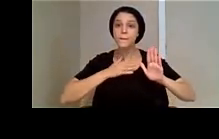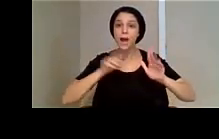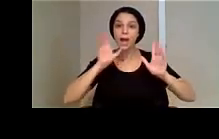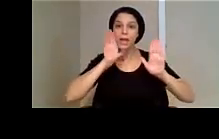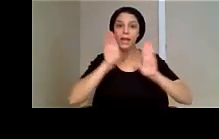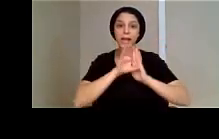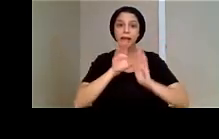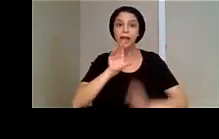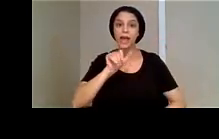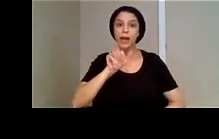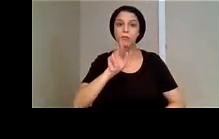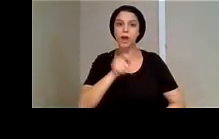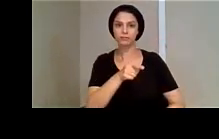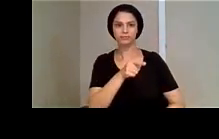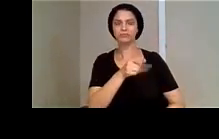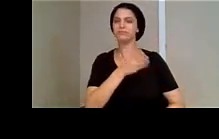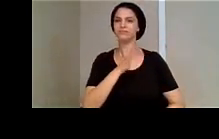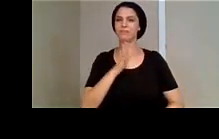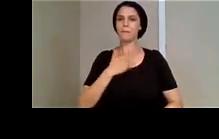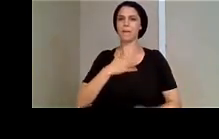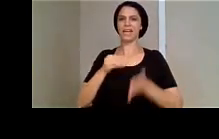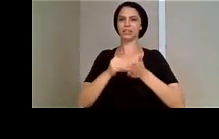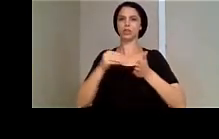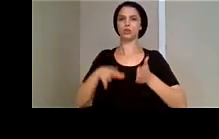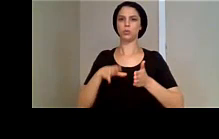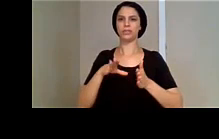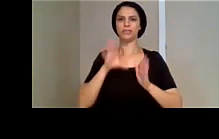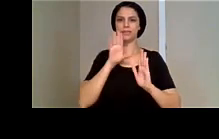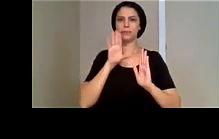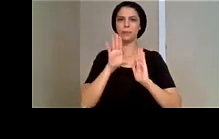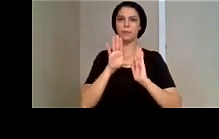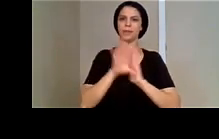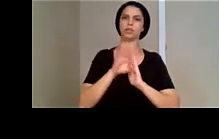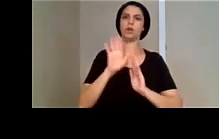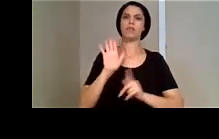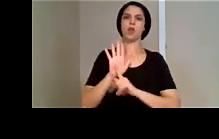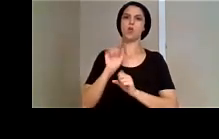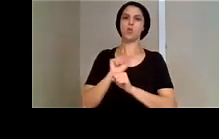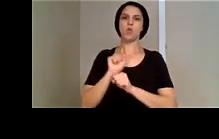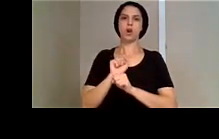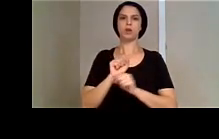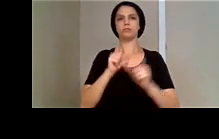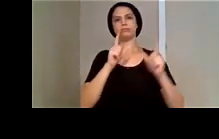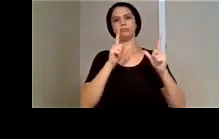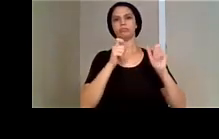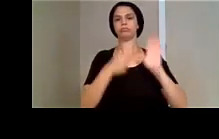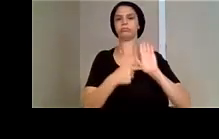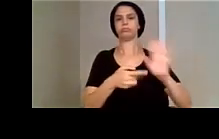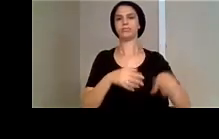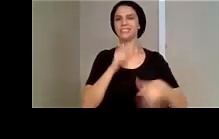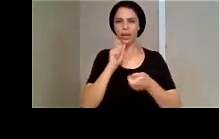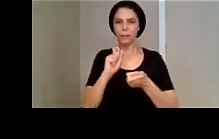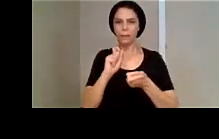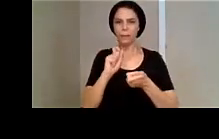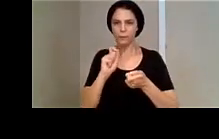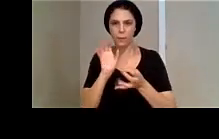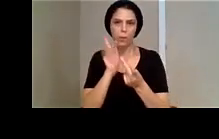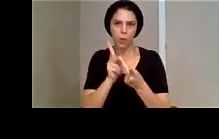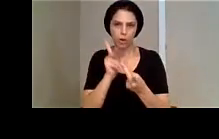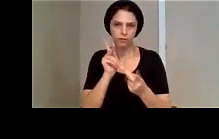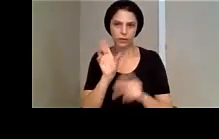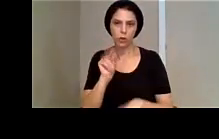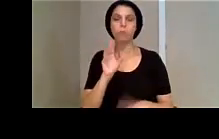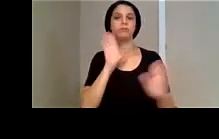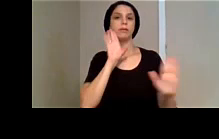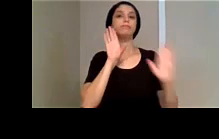here underneath. I won't worry about it being perfect. Click on the button to snap a picture of